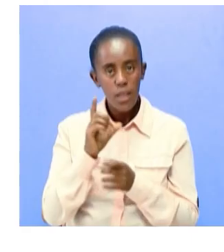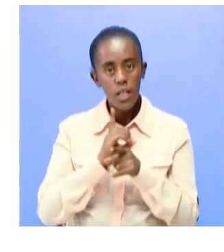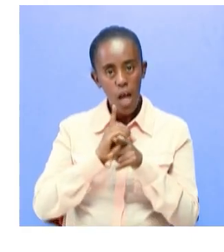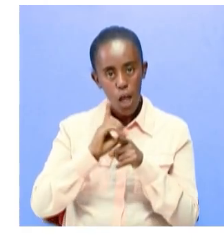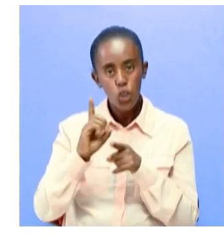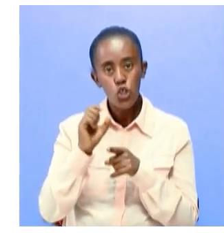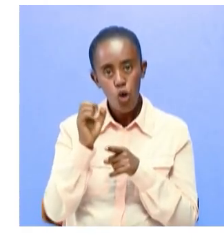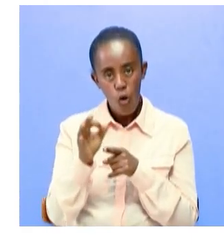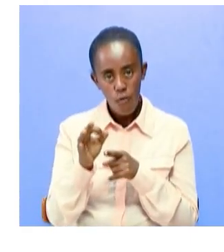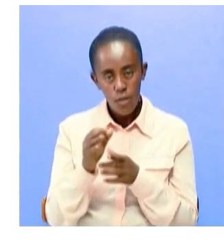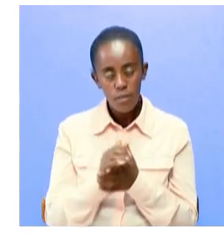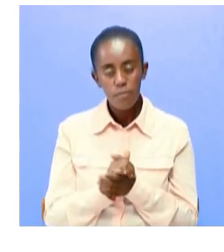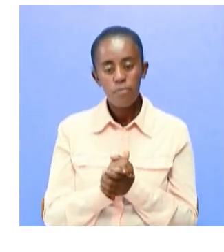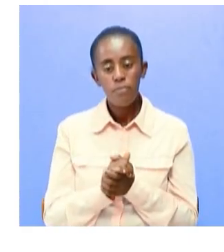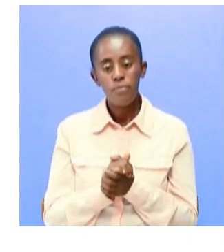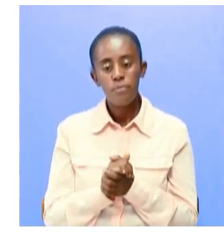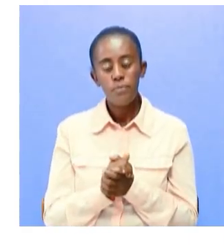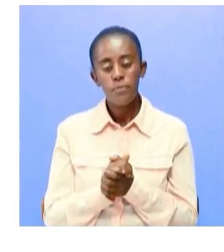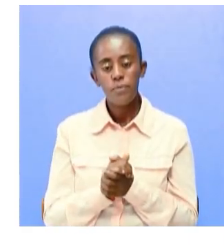of